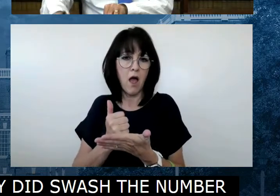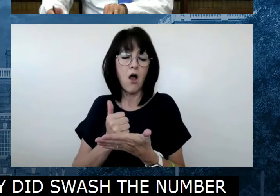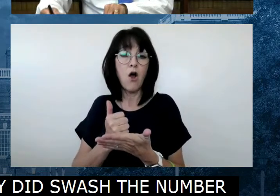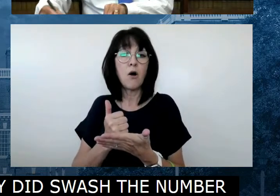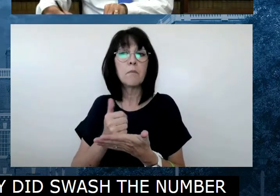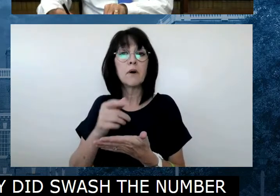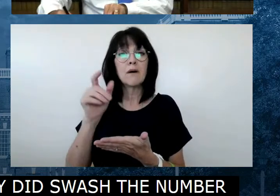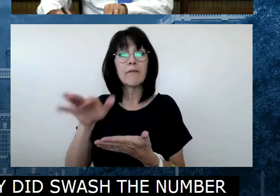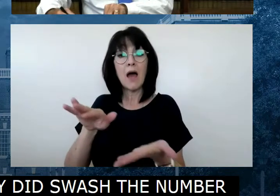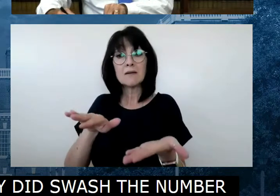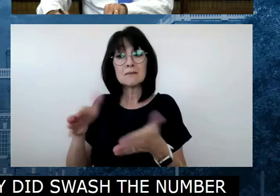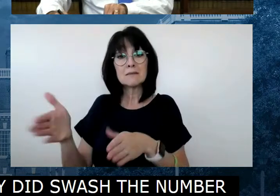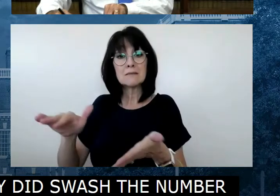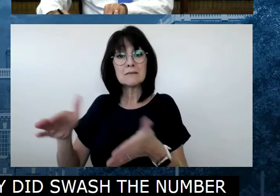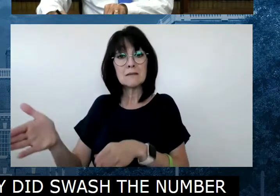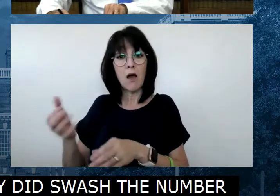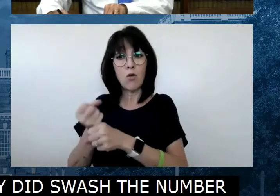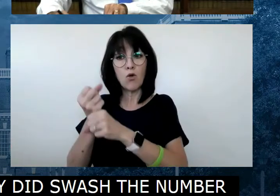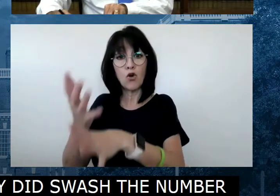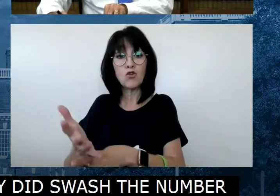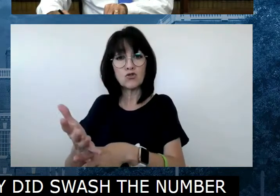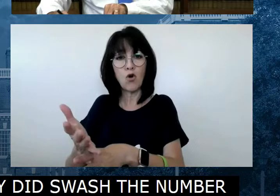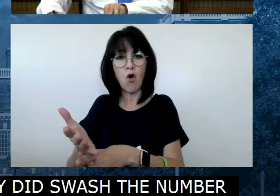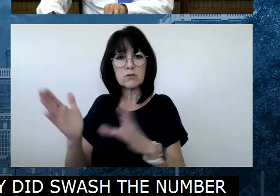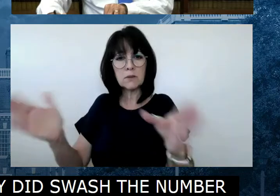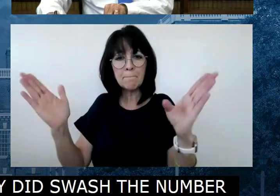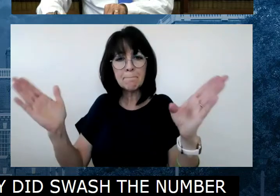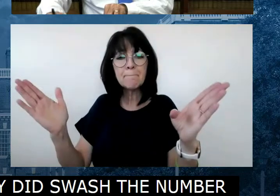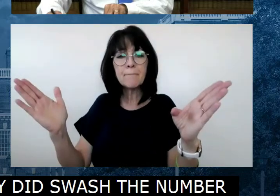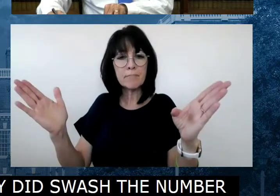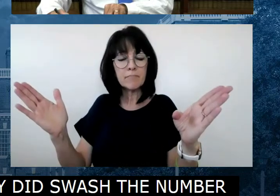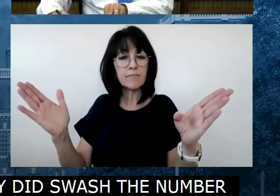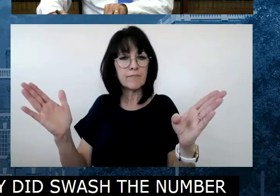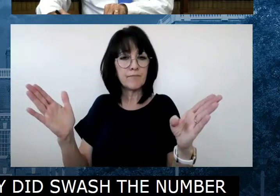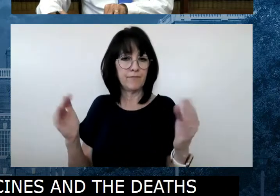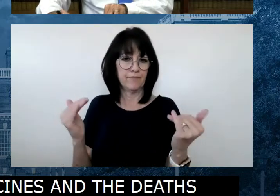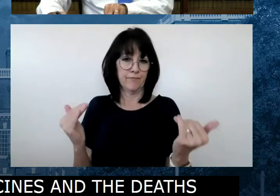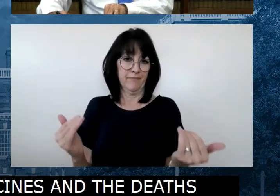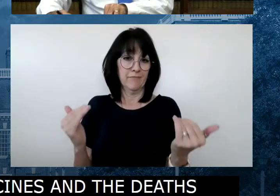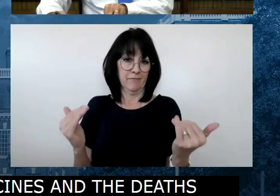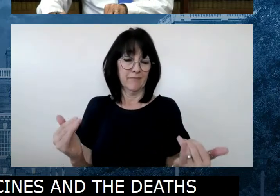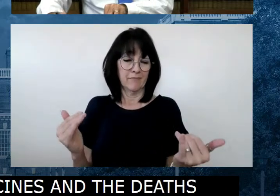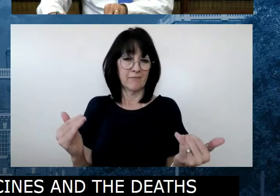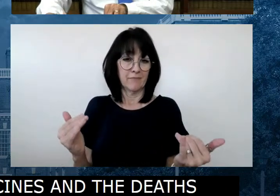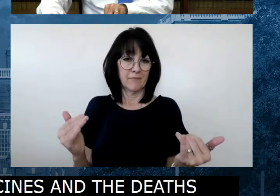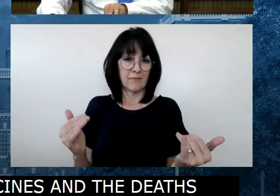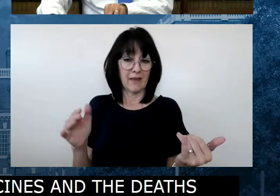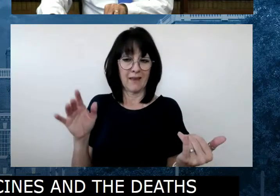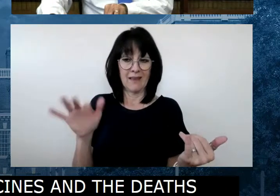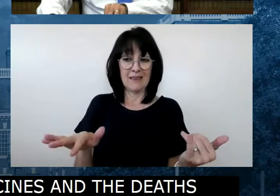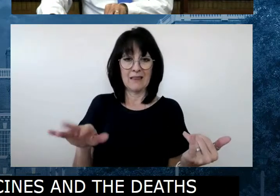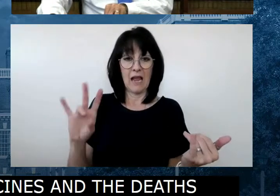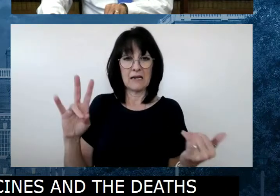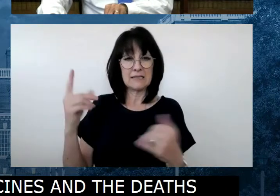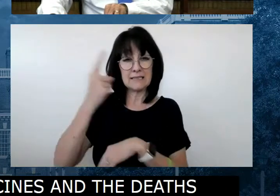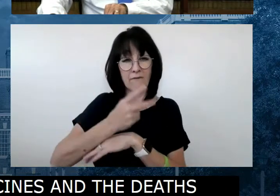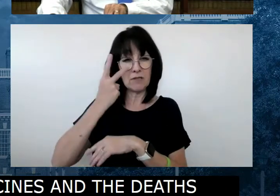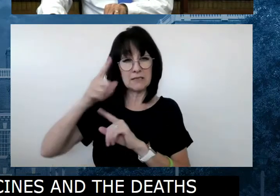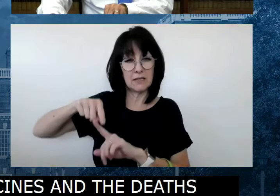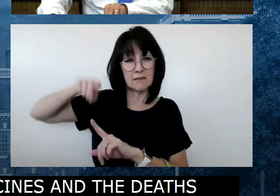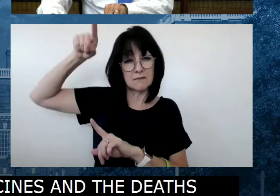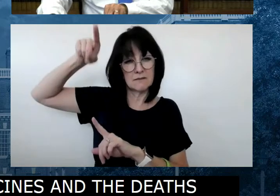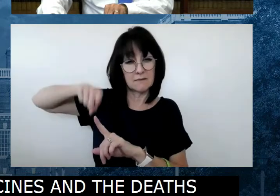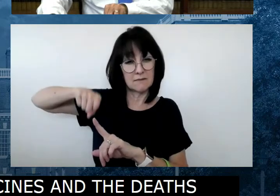arise from it. So the deaths are on a 7-day moving average on the right-hand vertical axis,